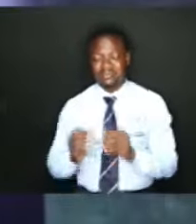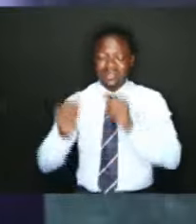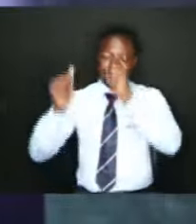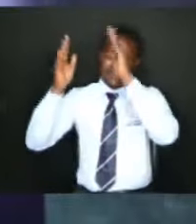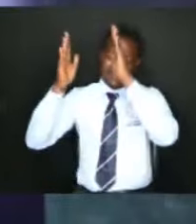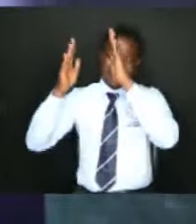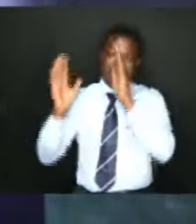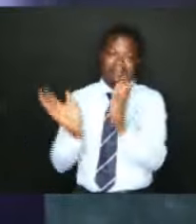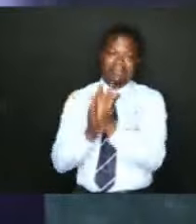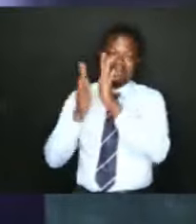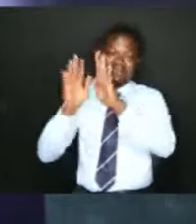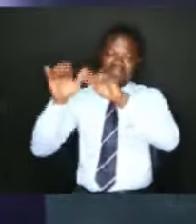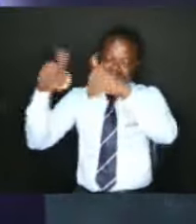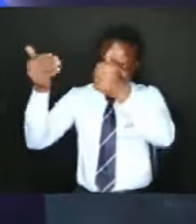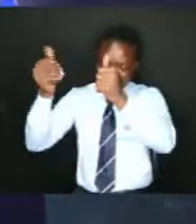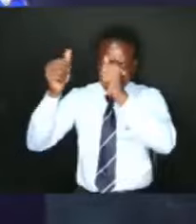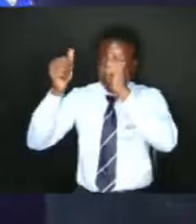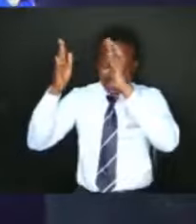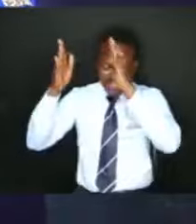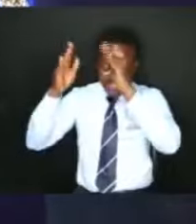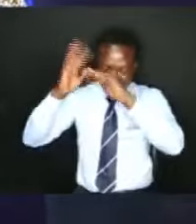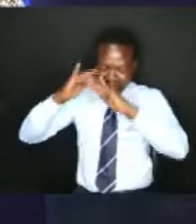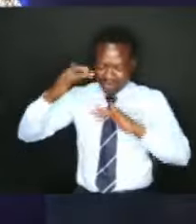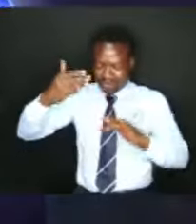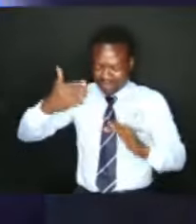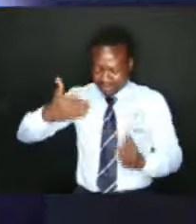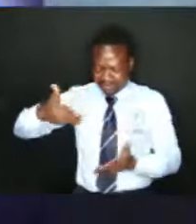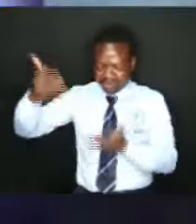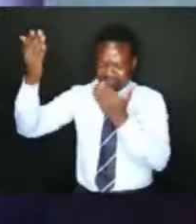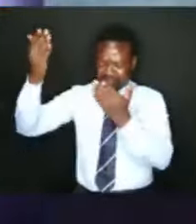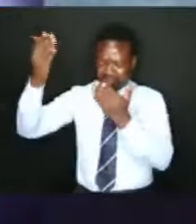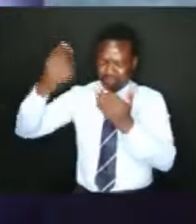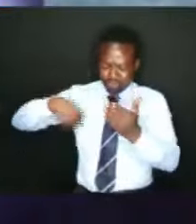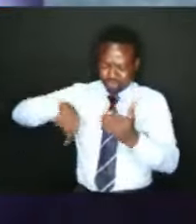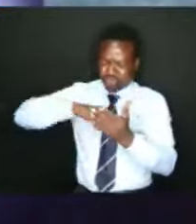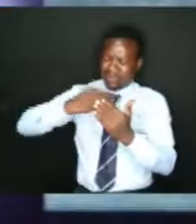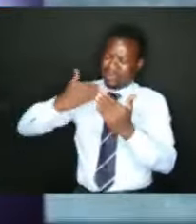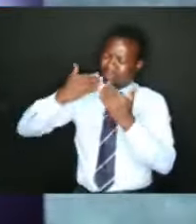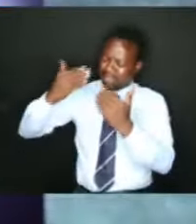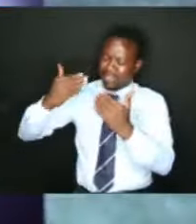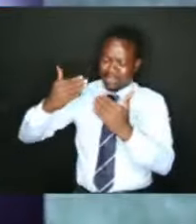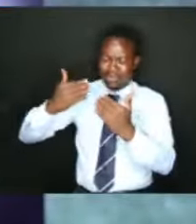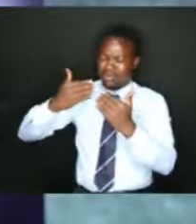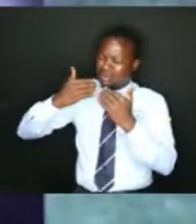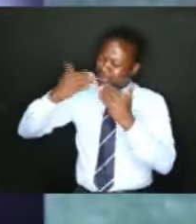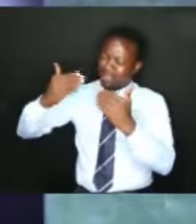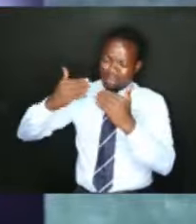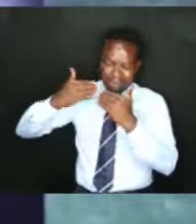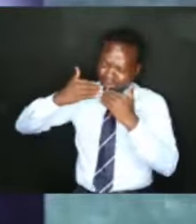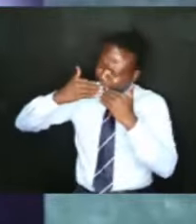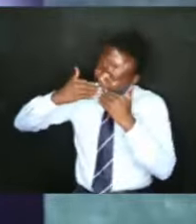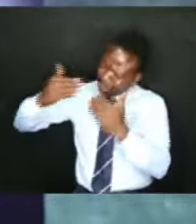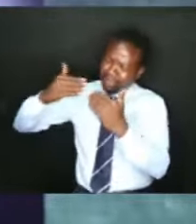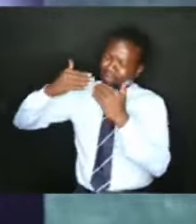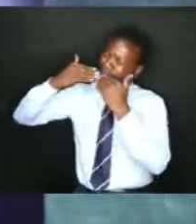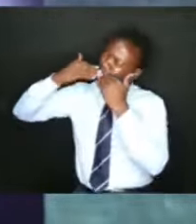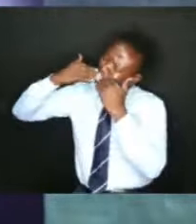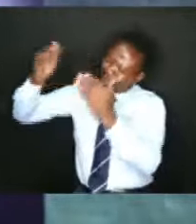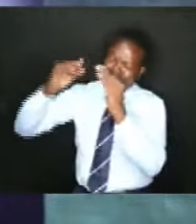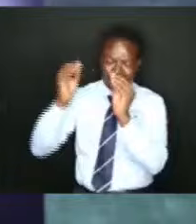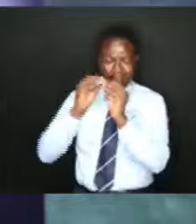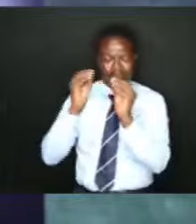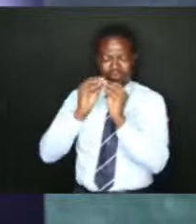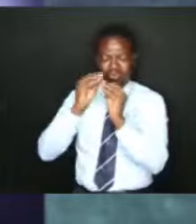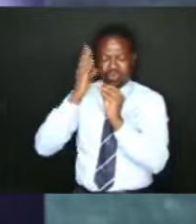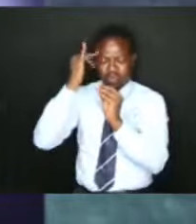We give you praise, Father. We give you glory. We are thankful and we are grateful for what you have done